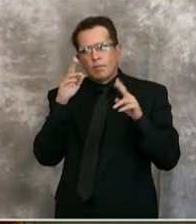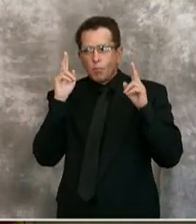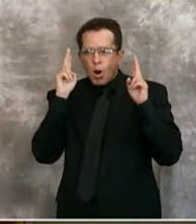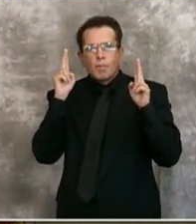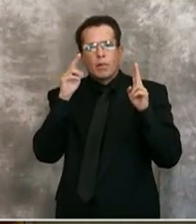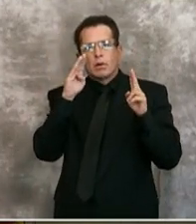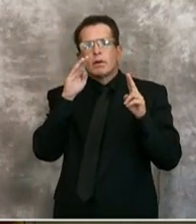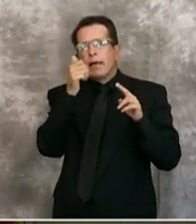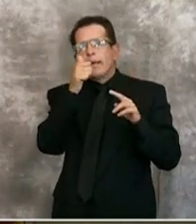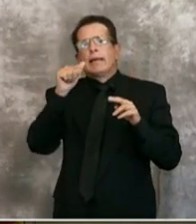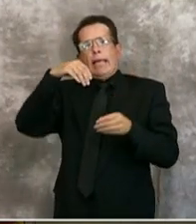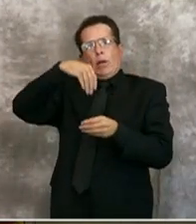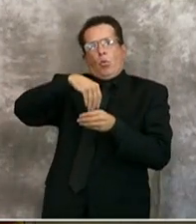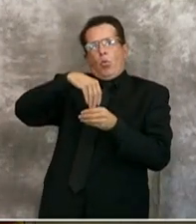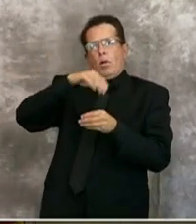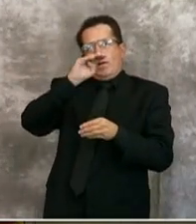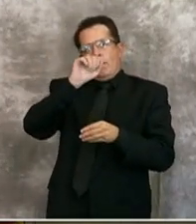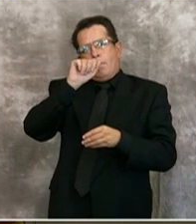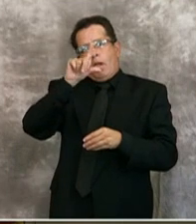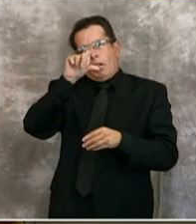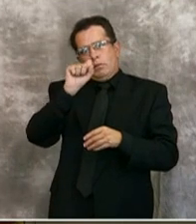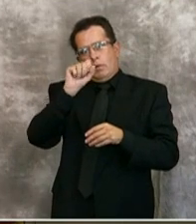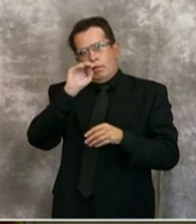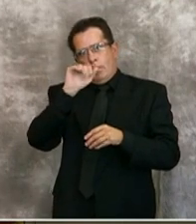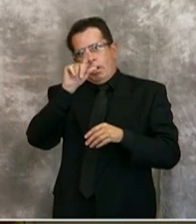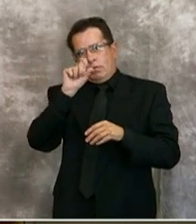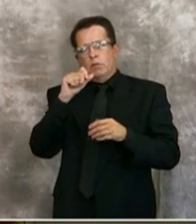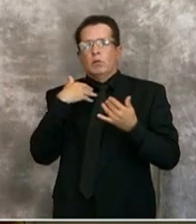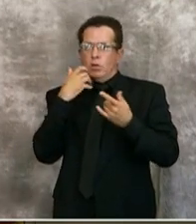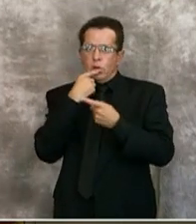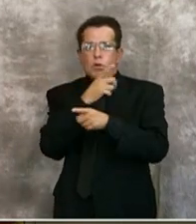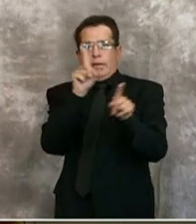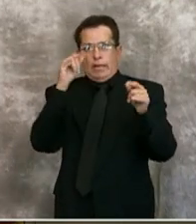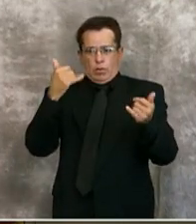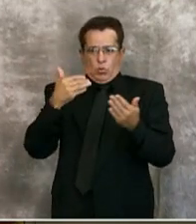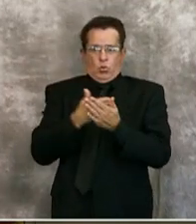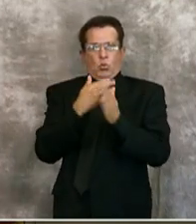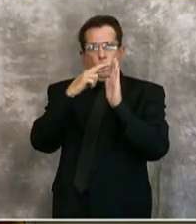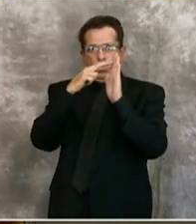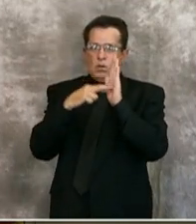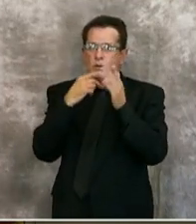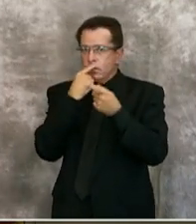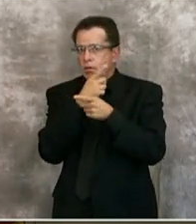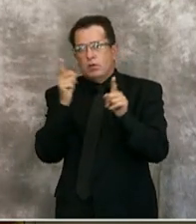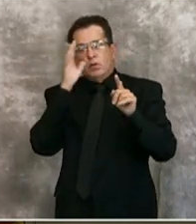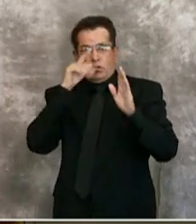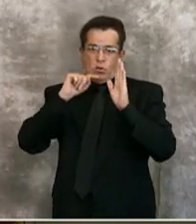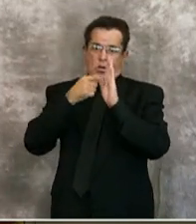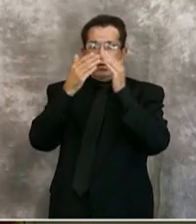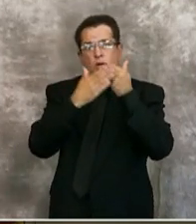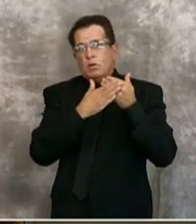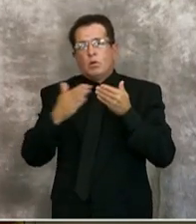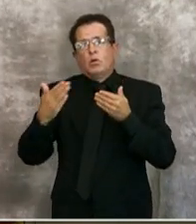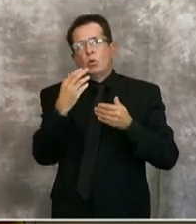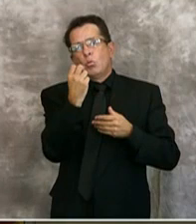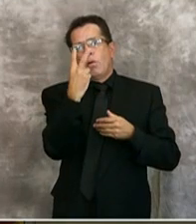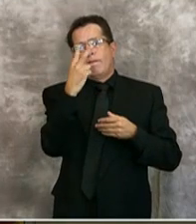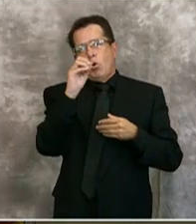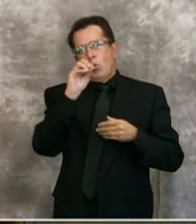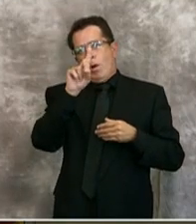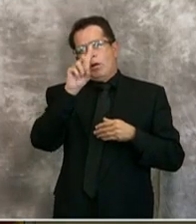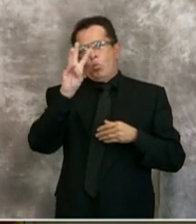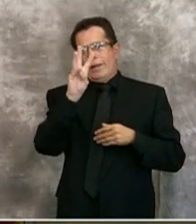barbershops and indoor malls, that these new restrictions will go into effect at 12:01 on